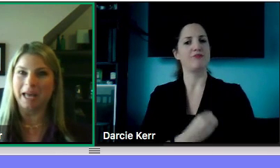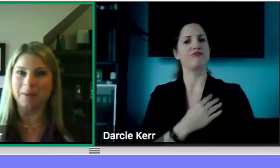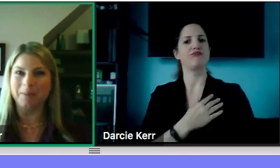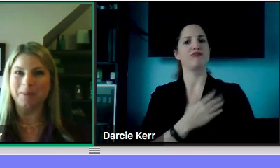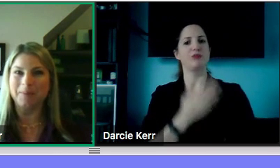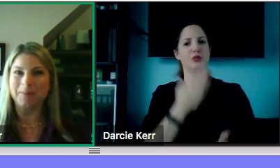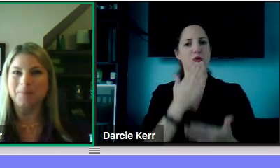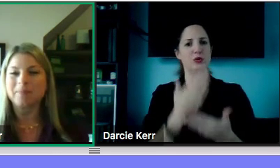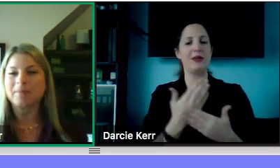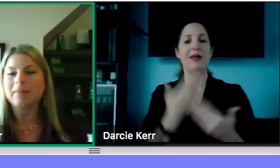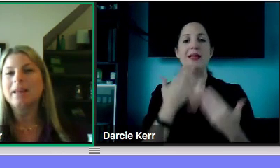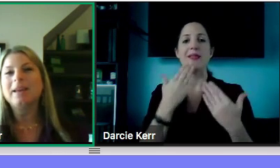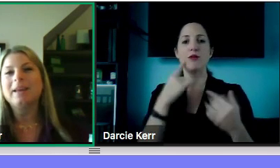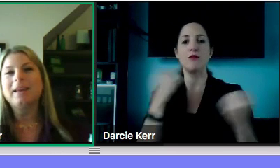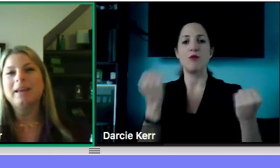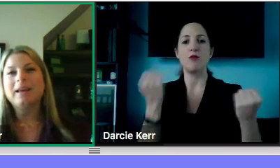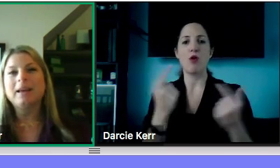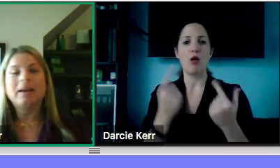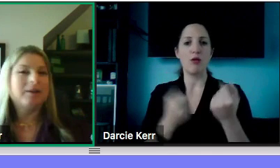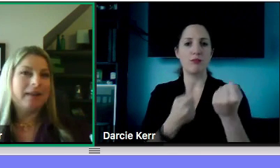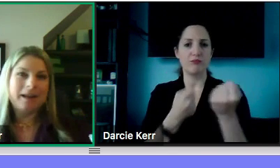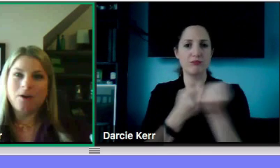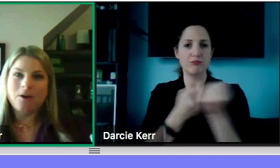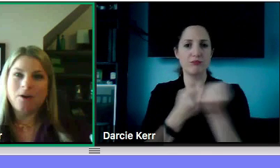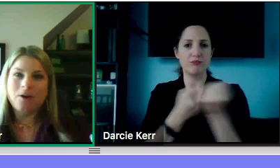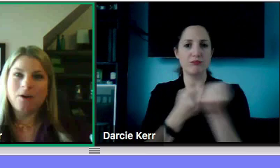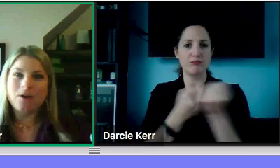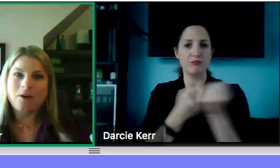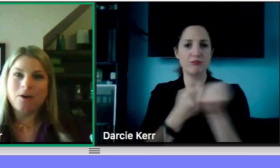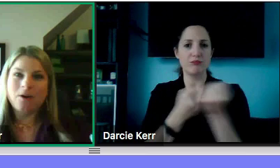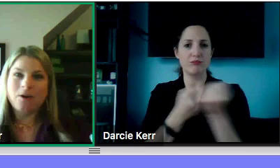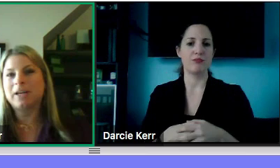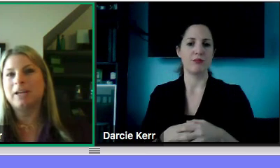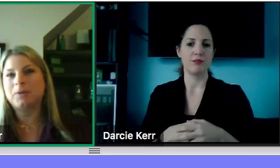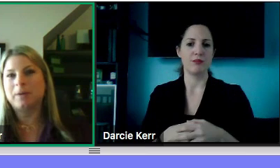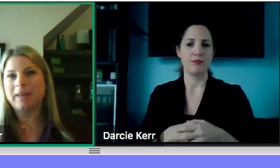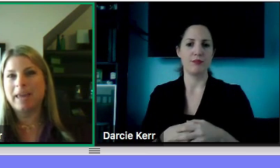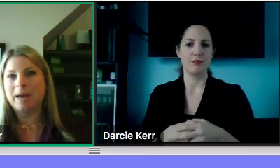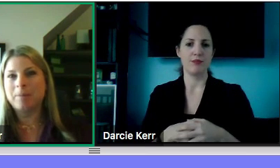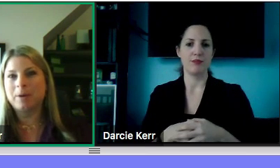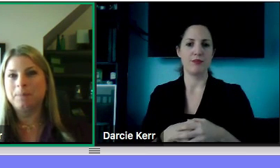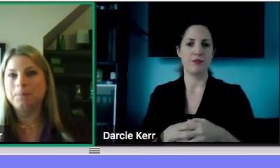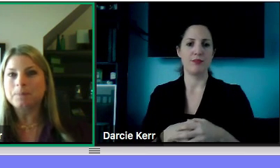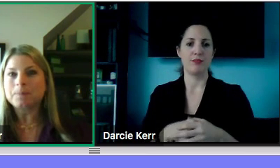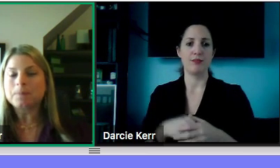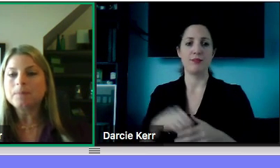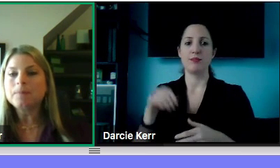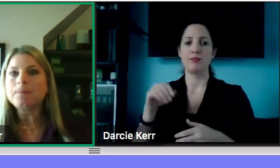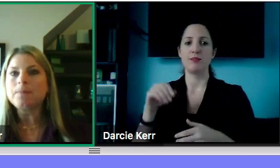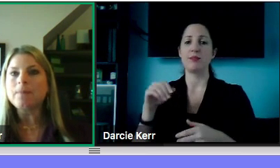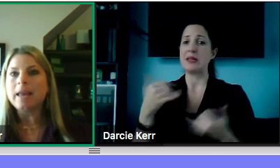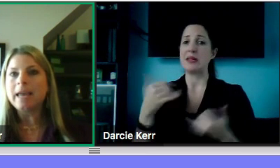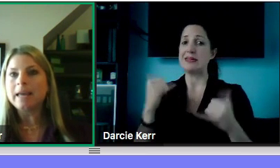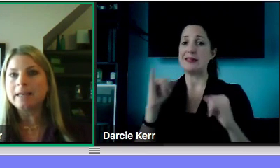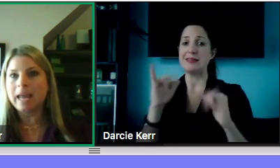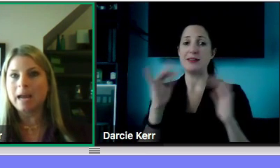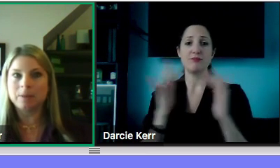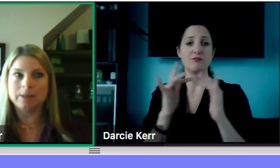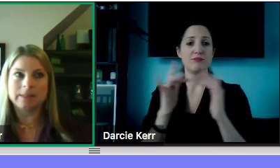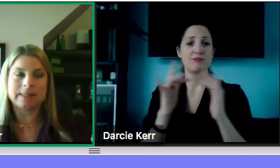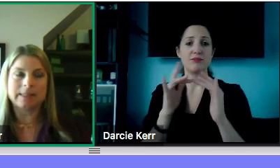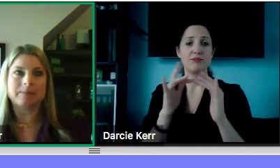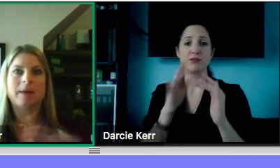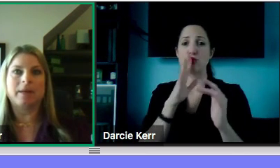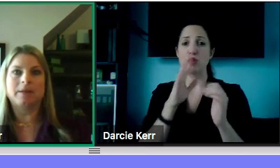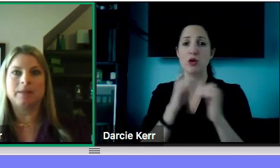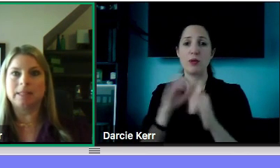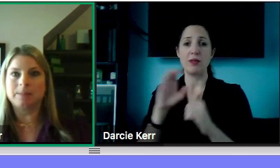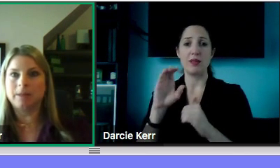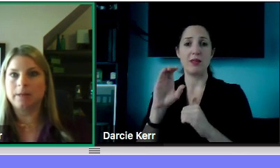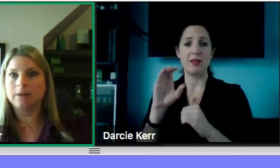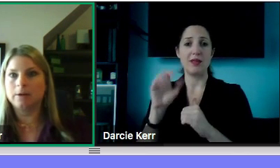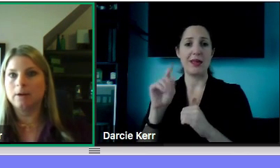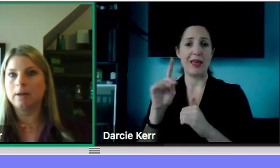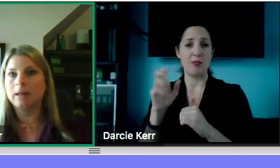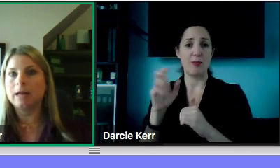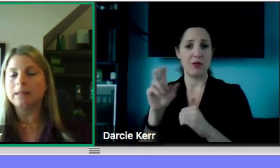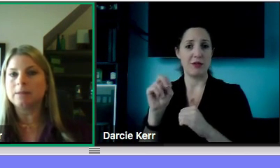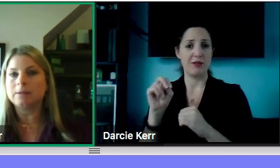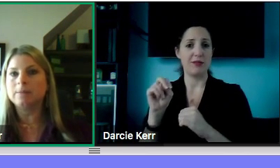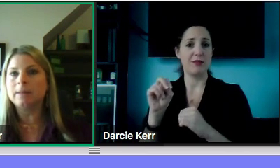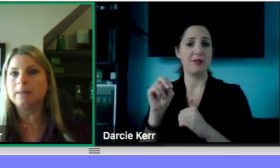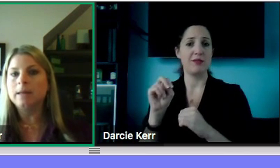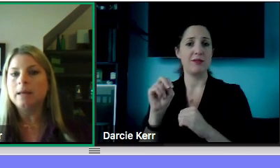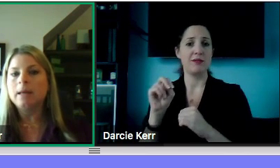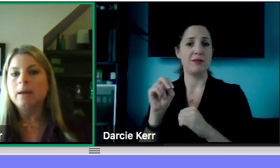big help. Like Colin, we're still in touch with Cameron. And Cameron's come in to speak in